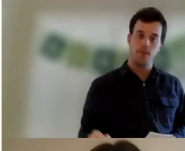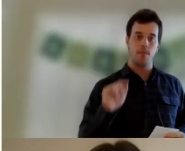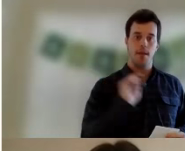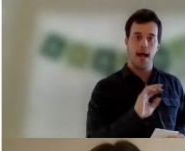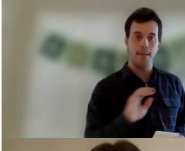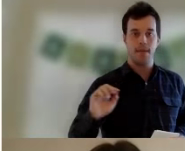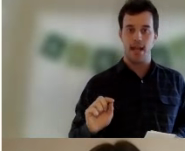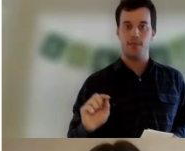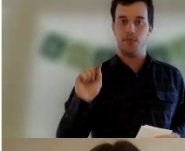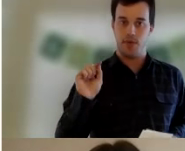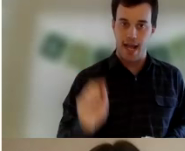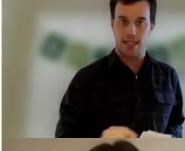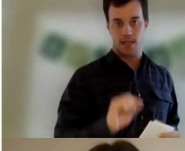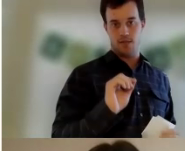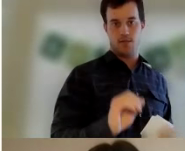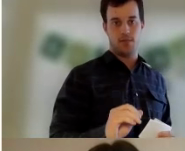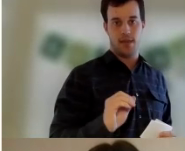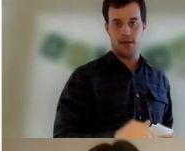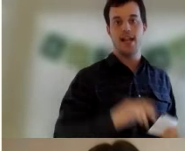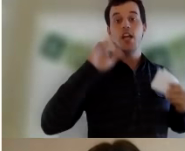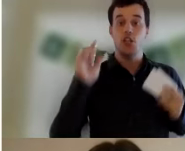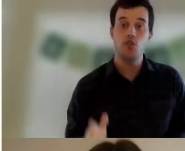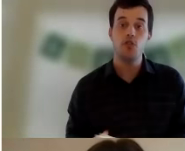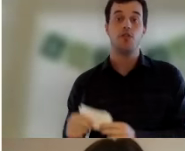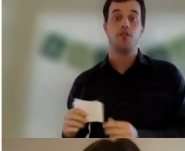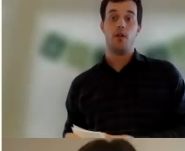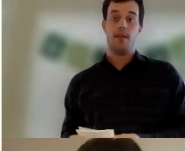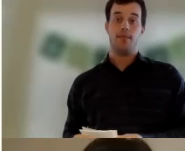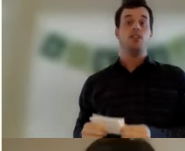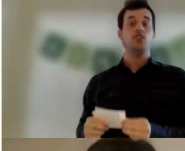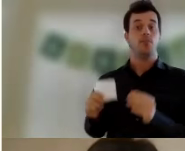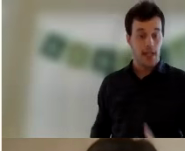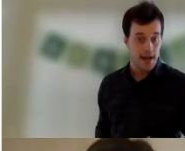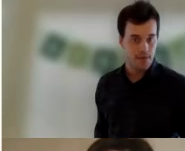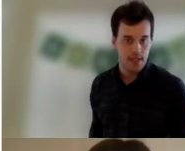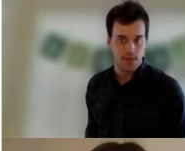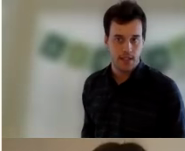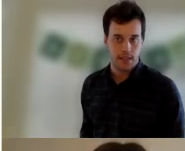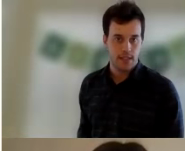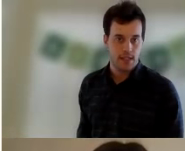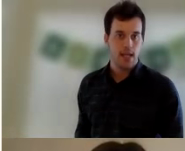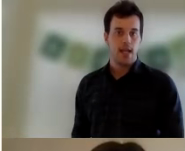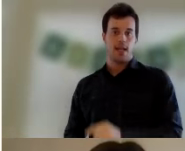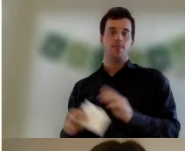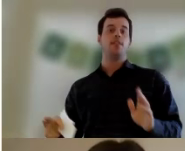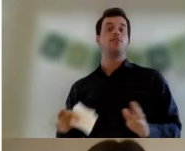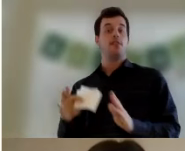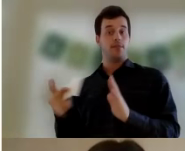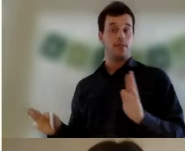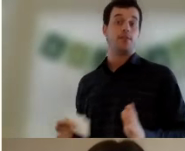that suffer from not being able to access the affordable internet, you should inform them to apply for these funds.